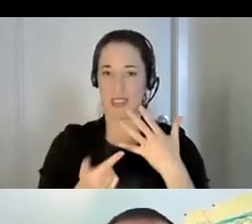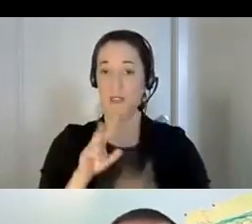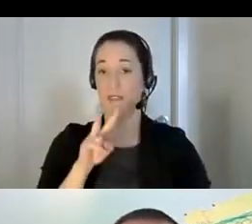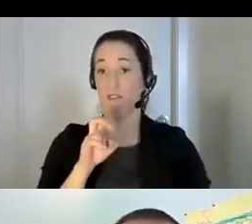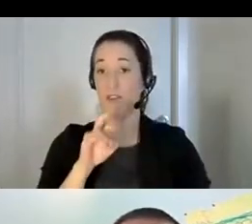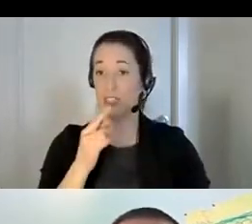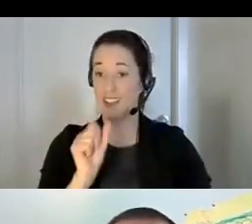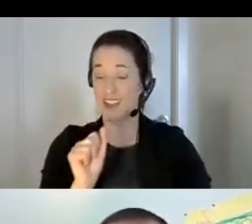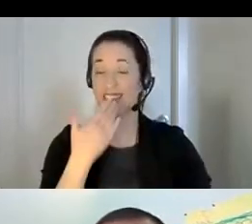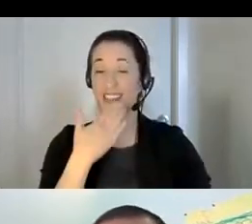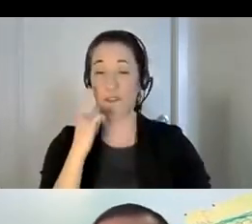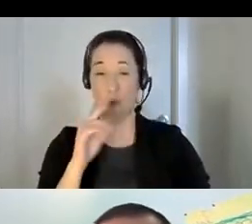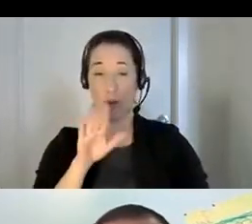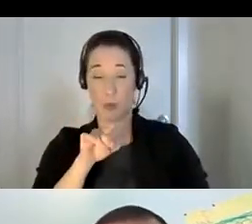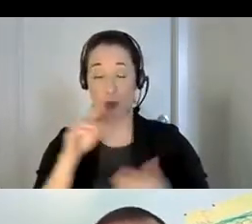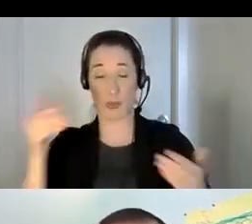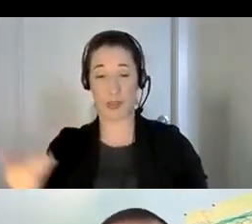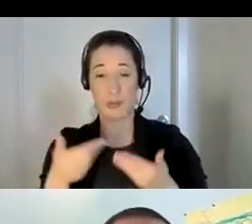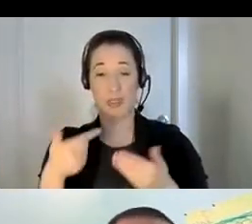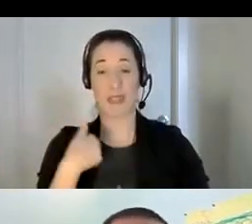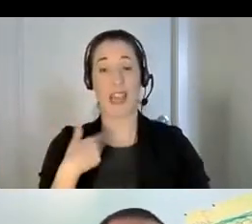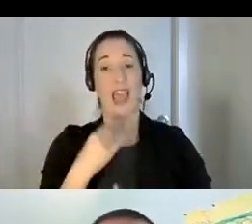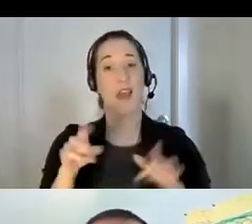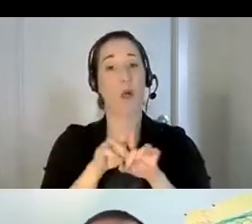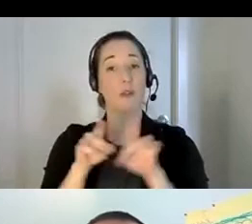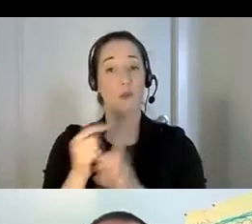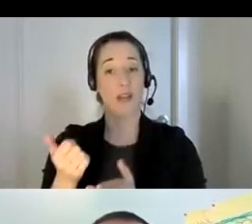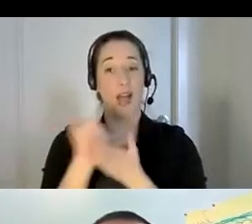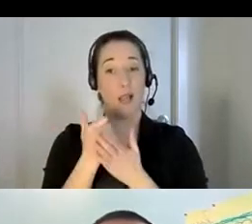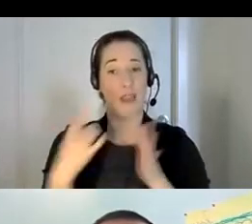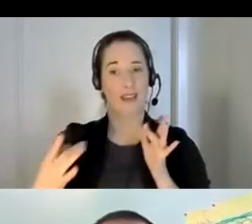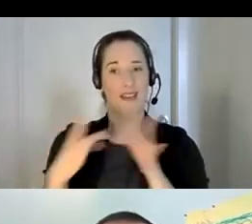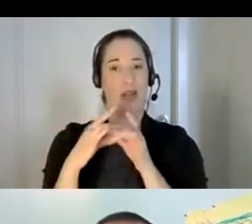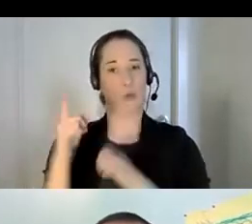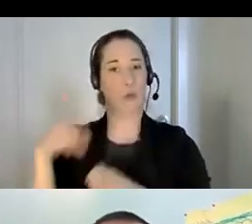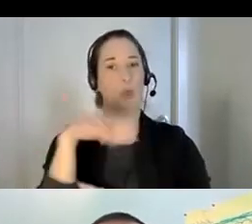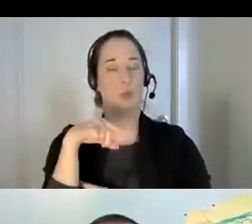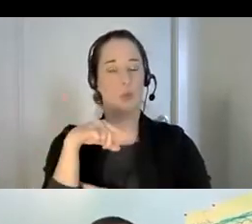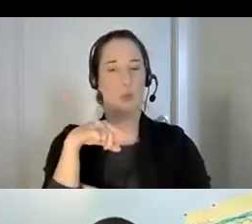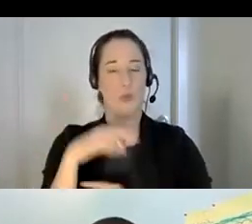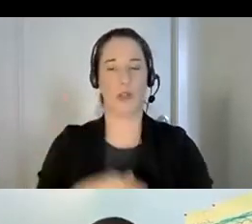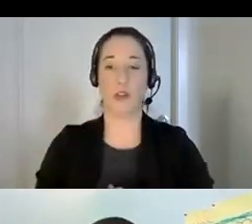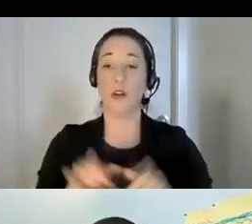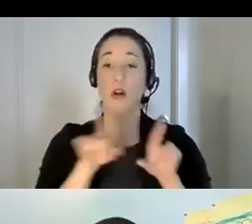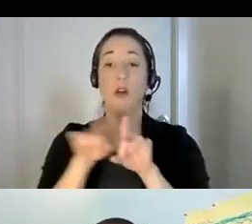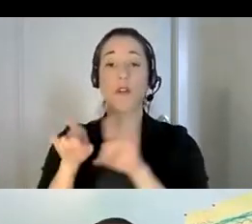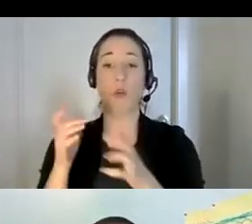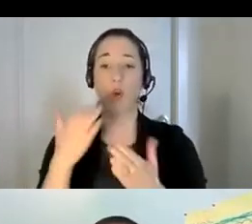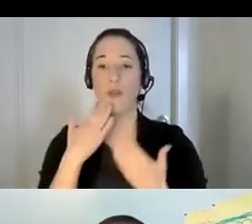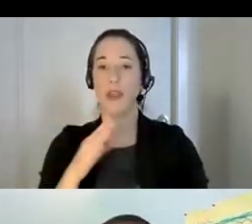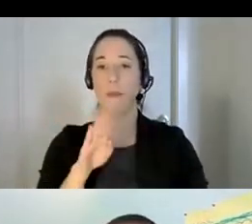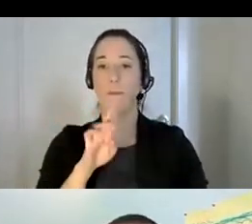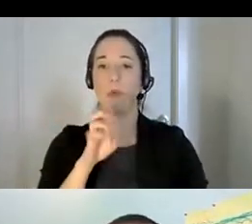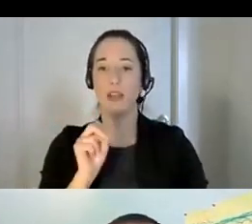for that intro and for connecting me with all of you. I also want to thank Brian